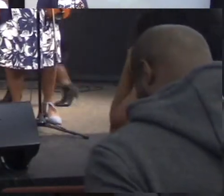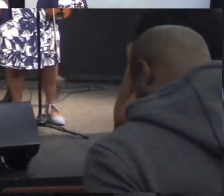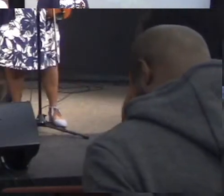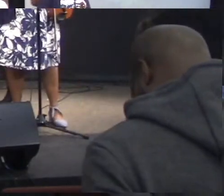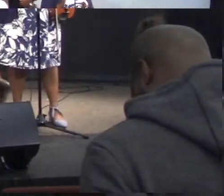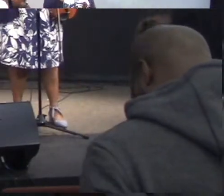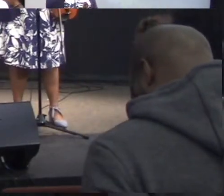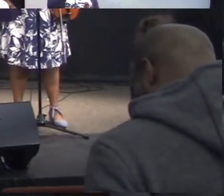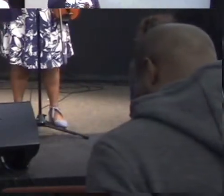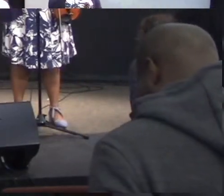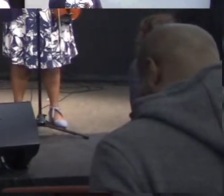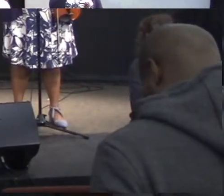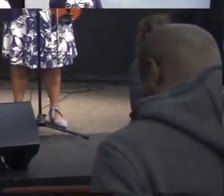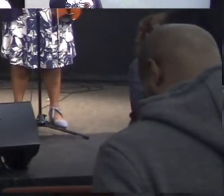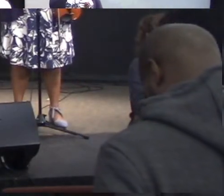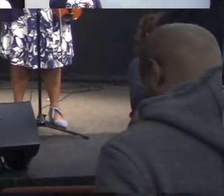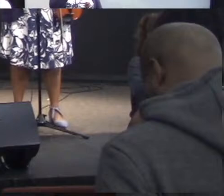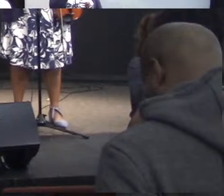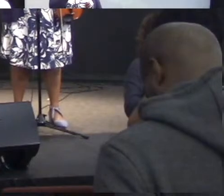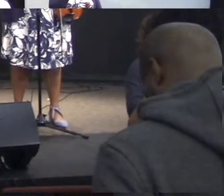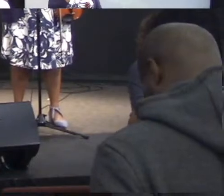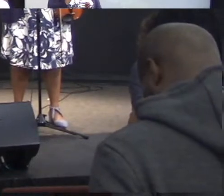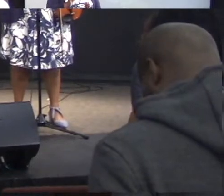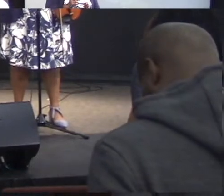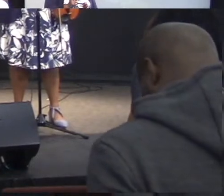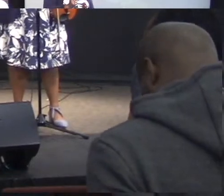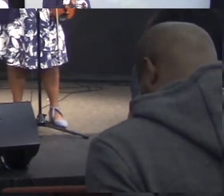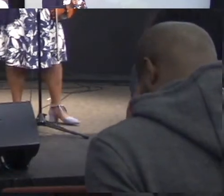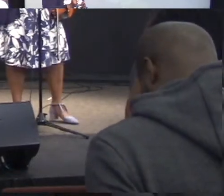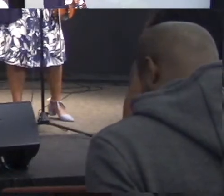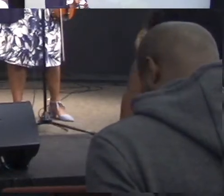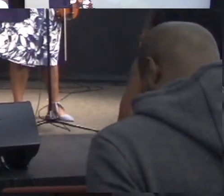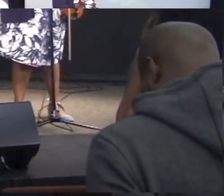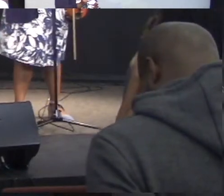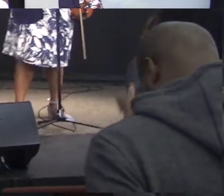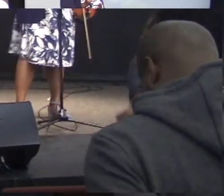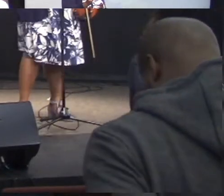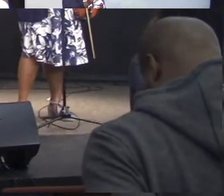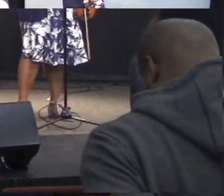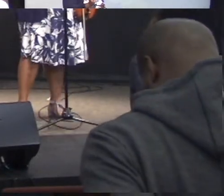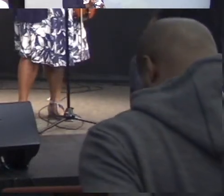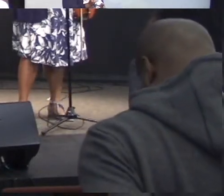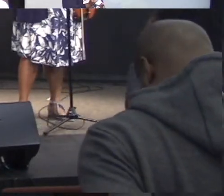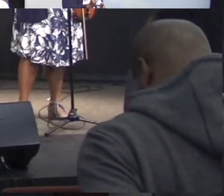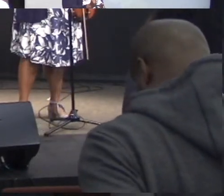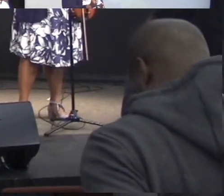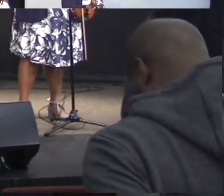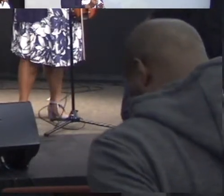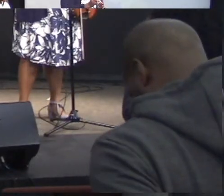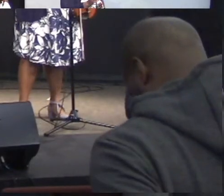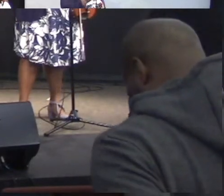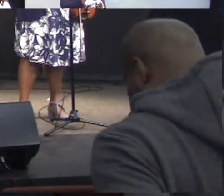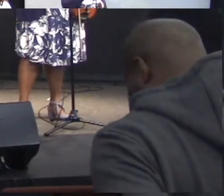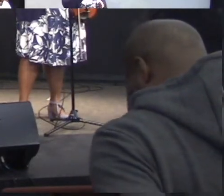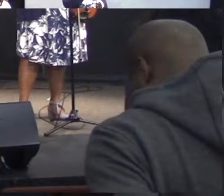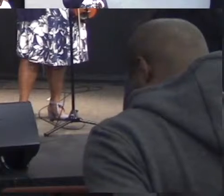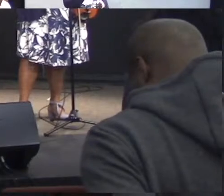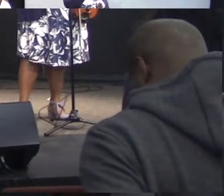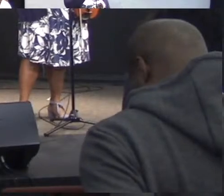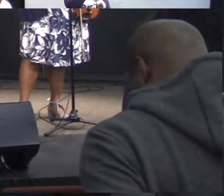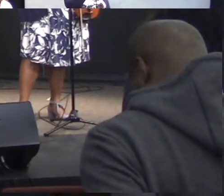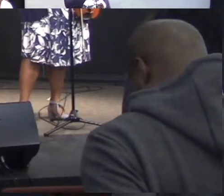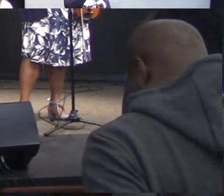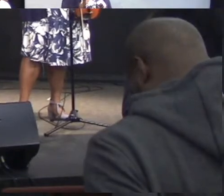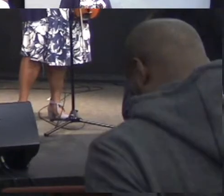What a beautiful day. The birds are chirping, the sun is up, and we're here to glorify your name, Father. I'm so grateful to gather with my brothers and sisters in